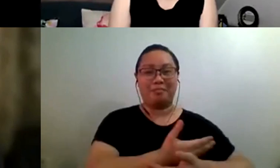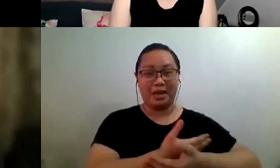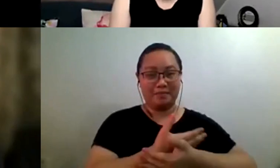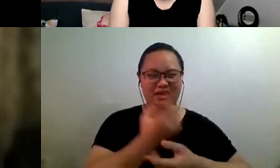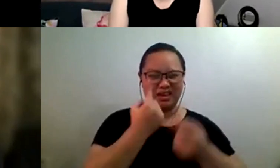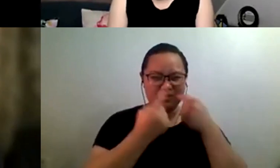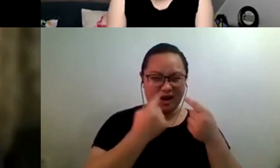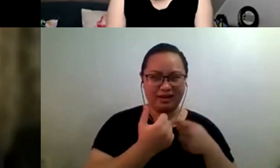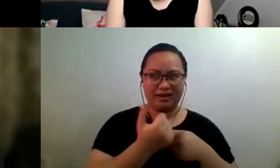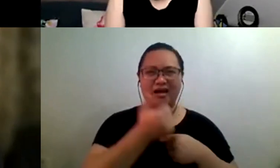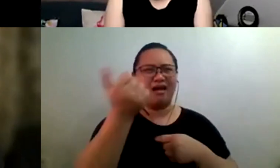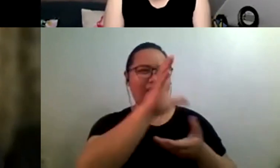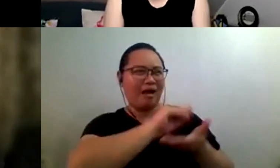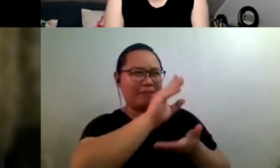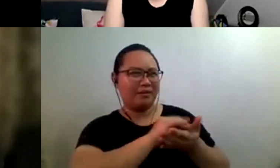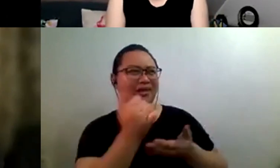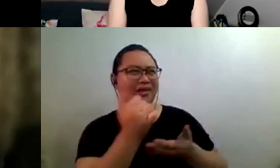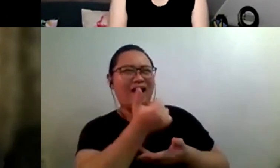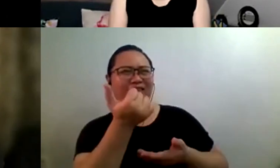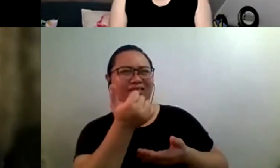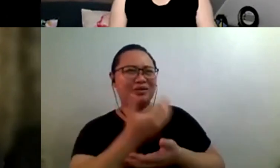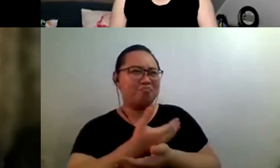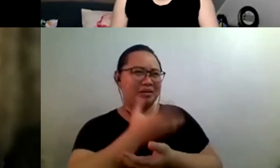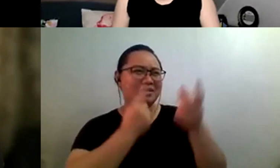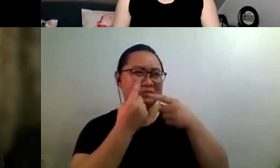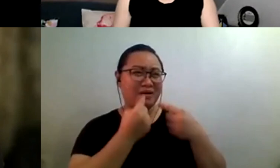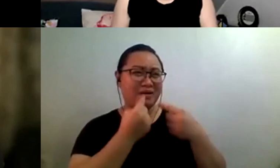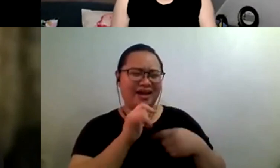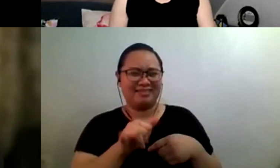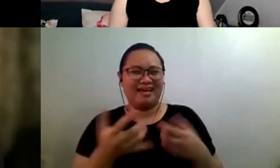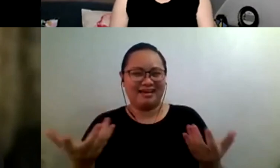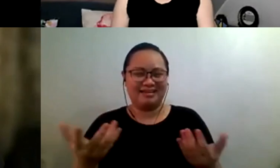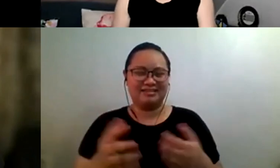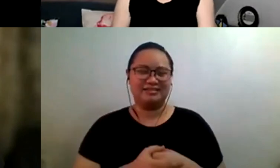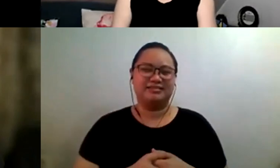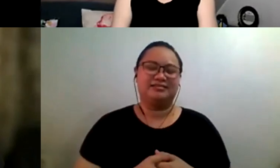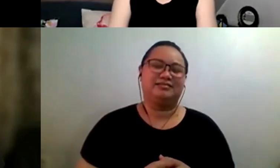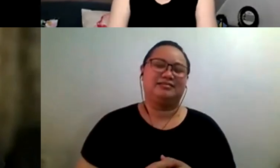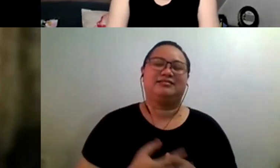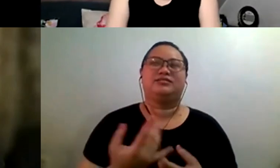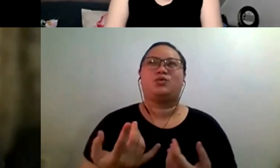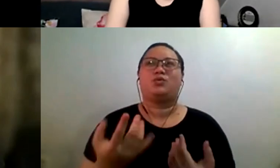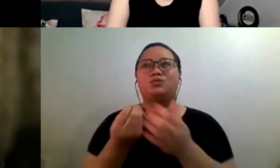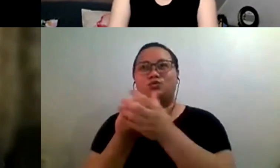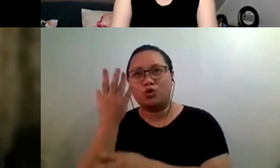through the course of our growing up, shaping, share, or